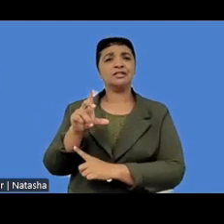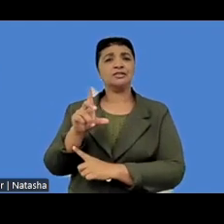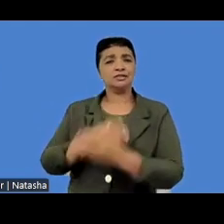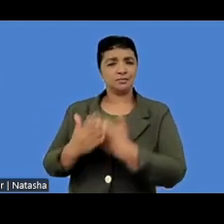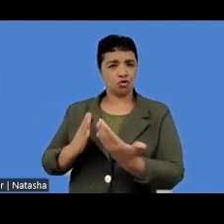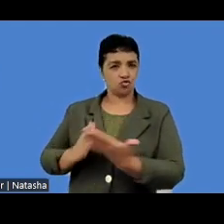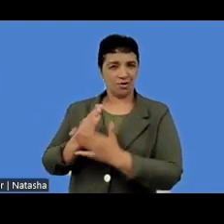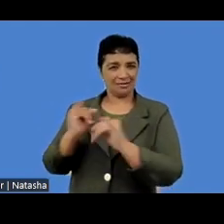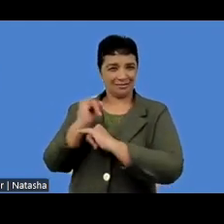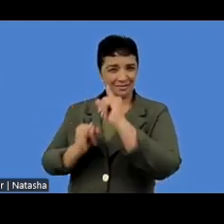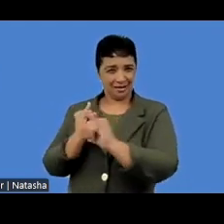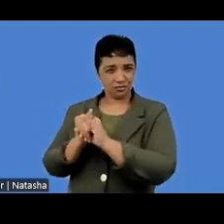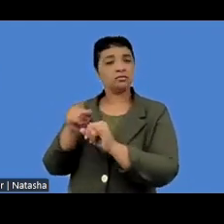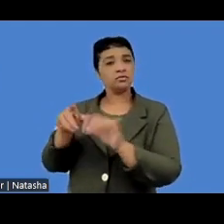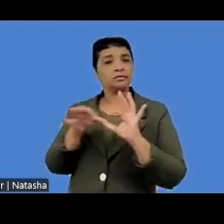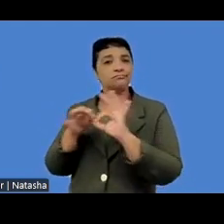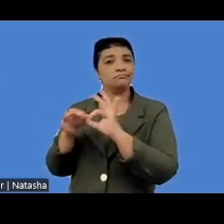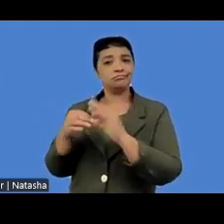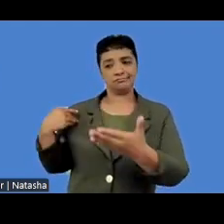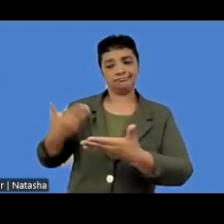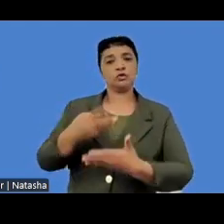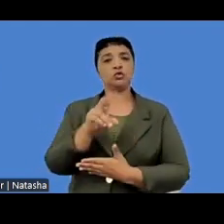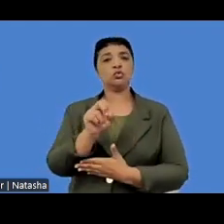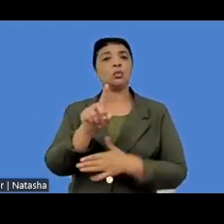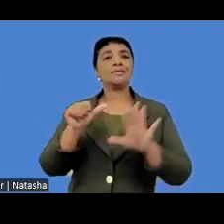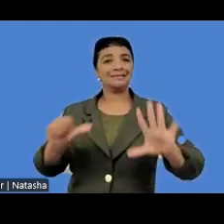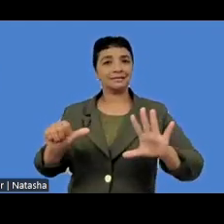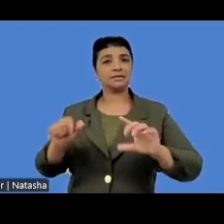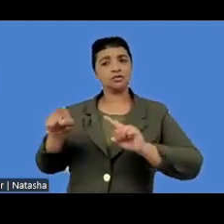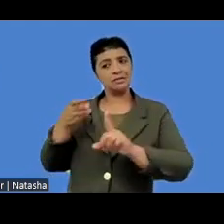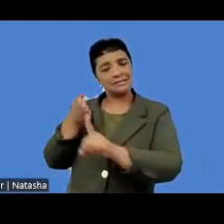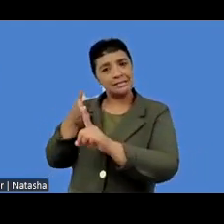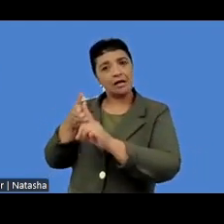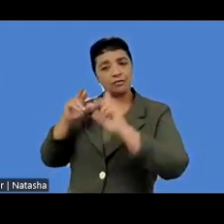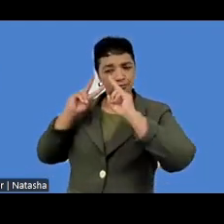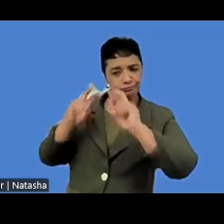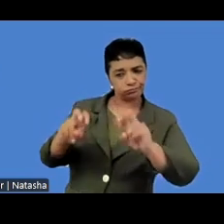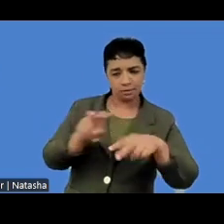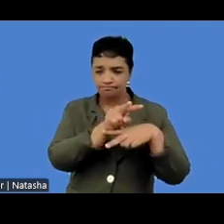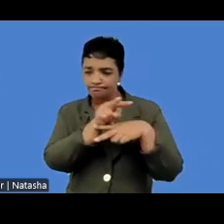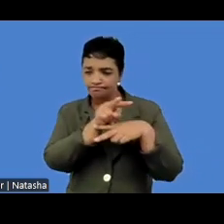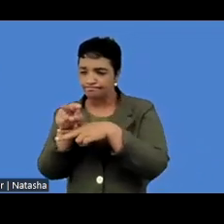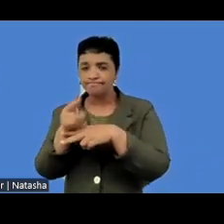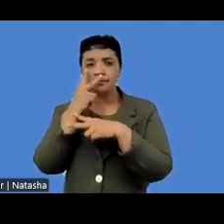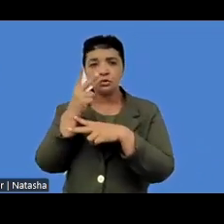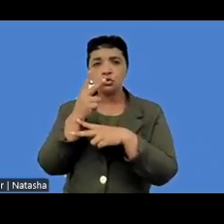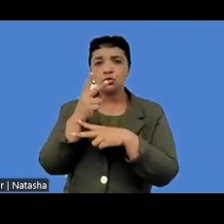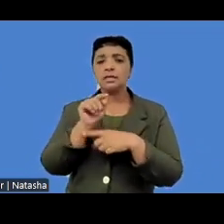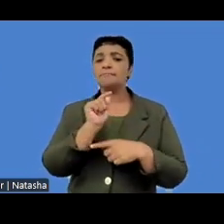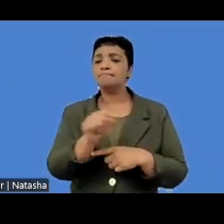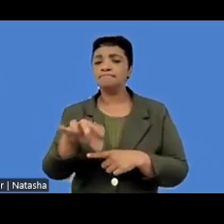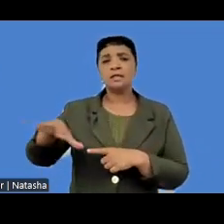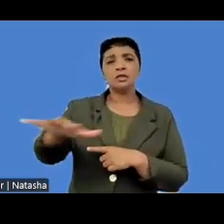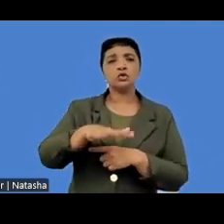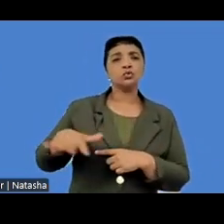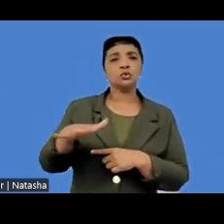has contributed to carrying out different investigations, monitoring, and reports about the situation of